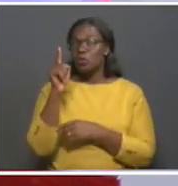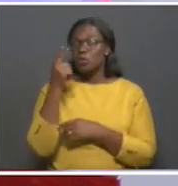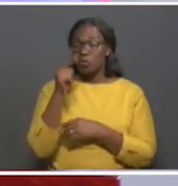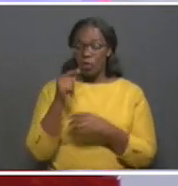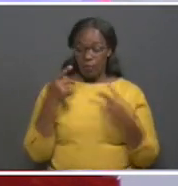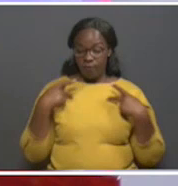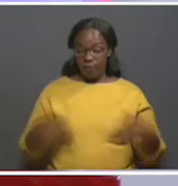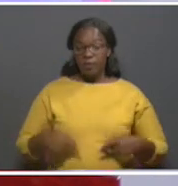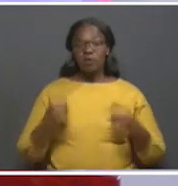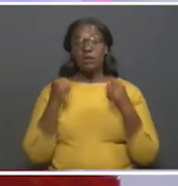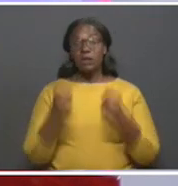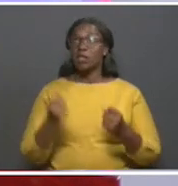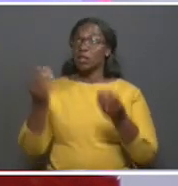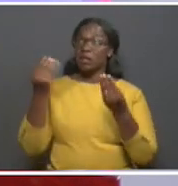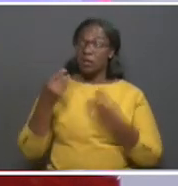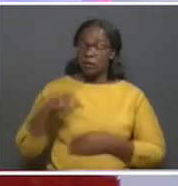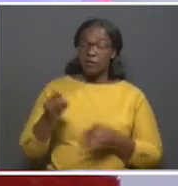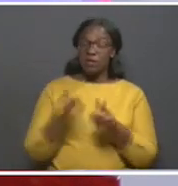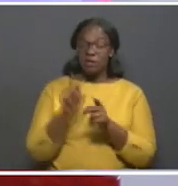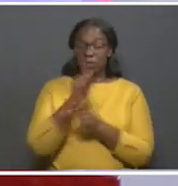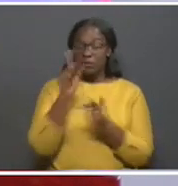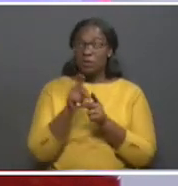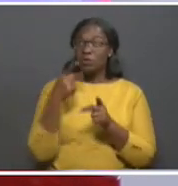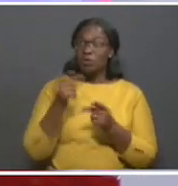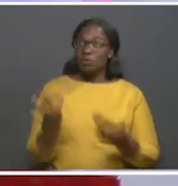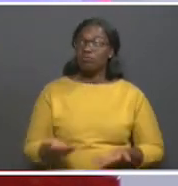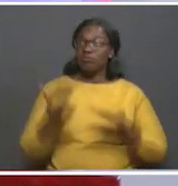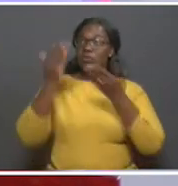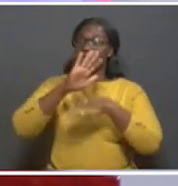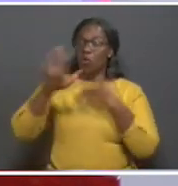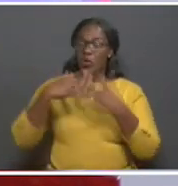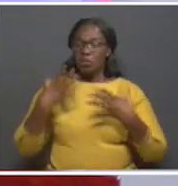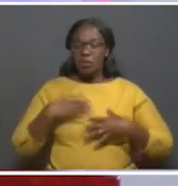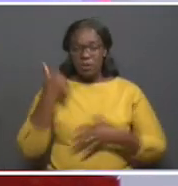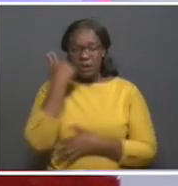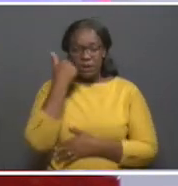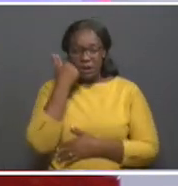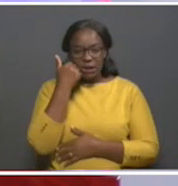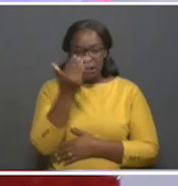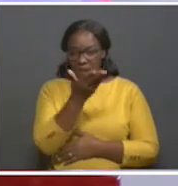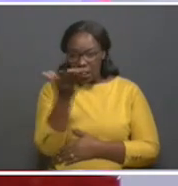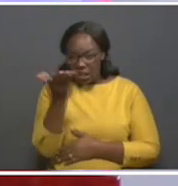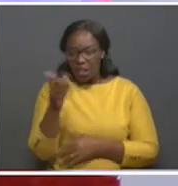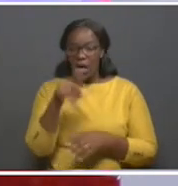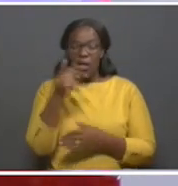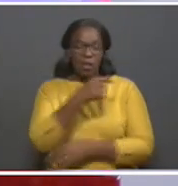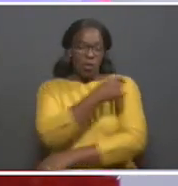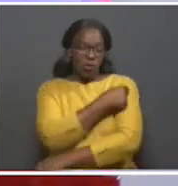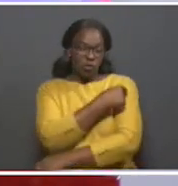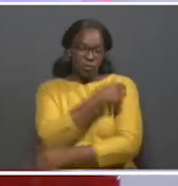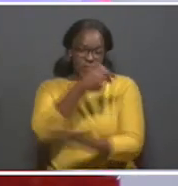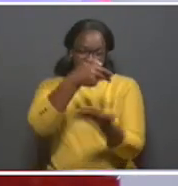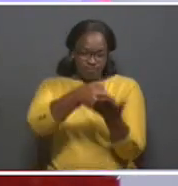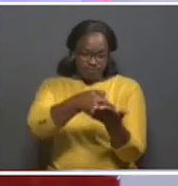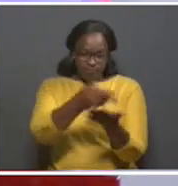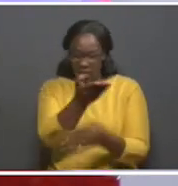physical strength, O God. We particularly lift up all those who are unwell, those ones who are in hospitals, O God,